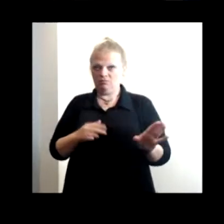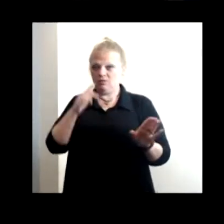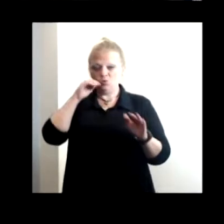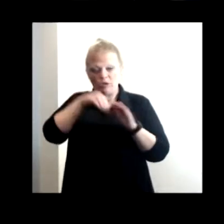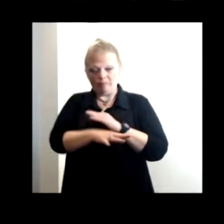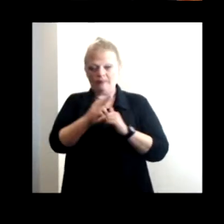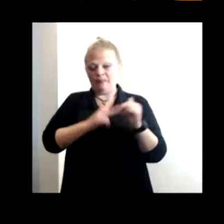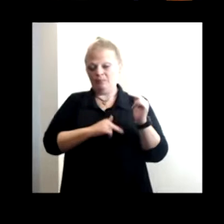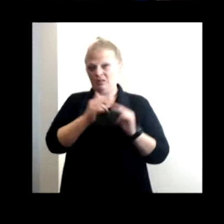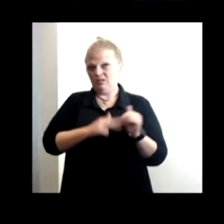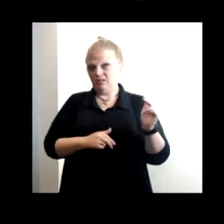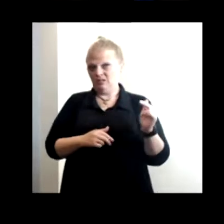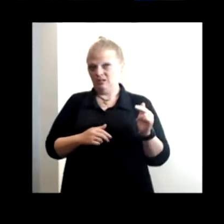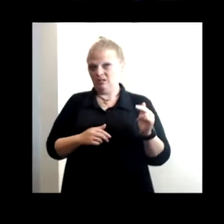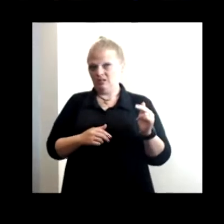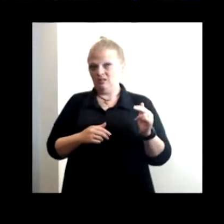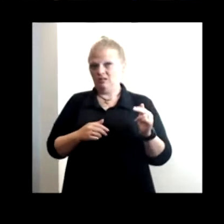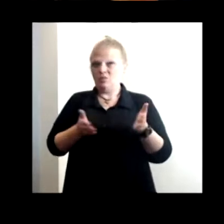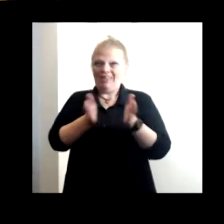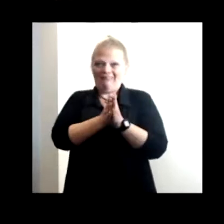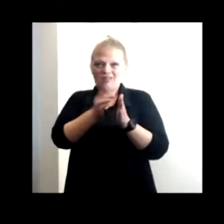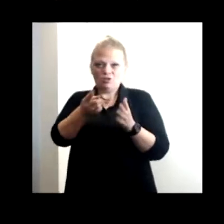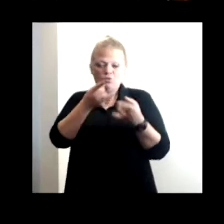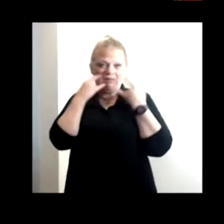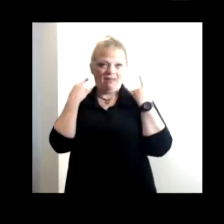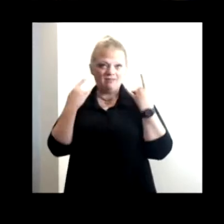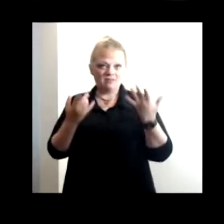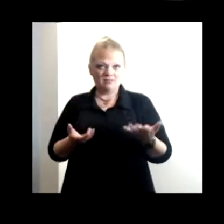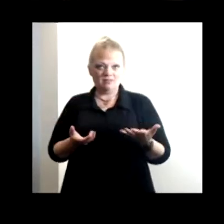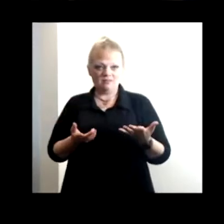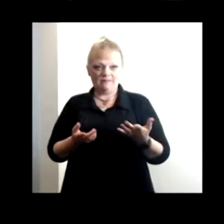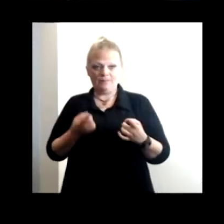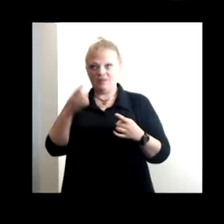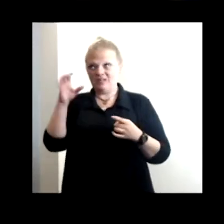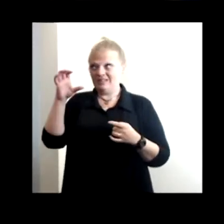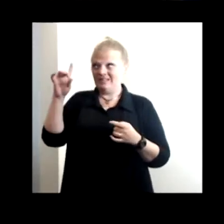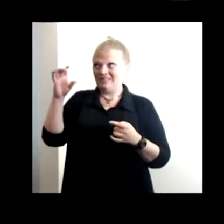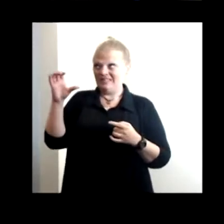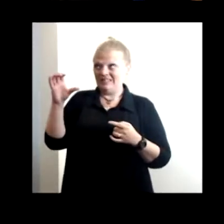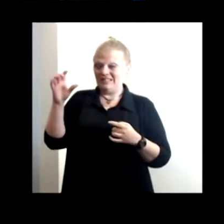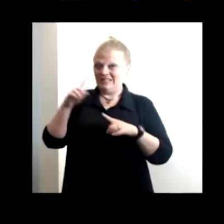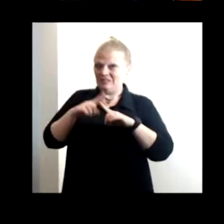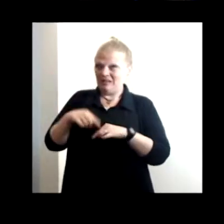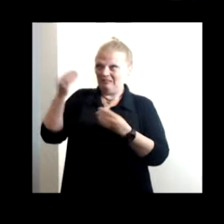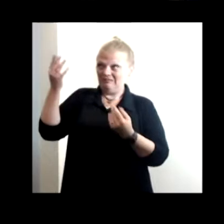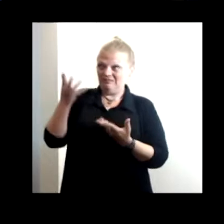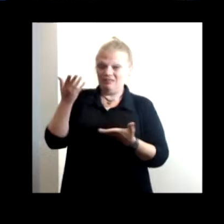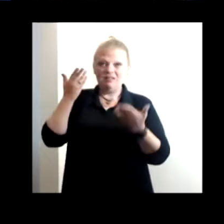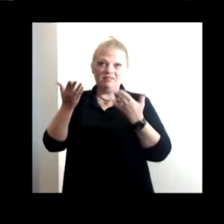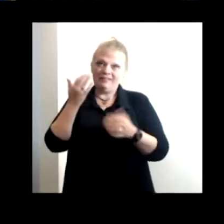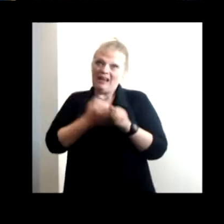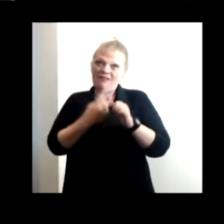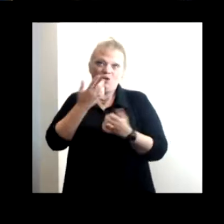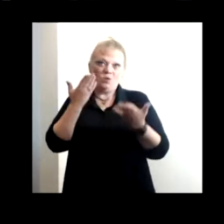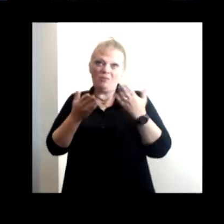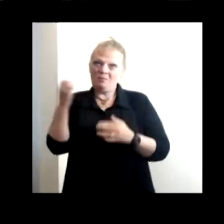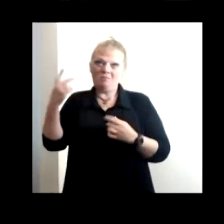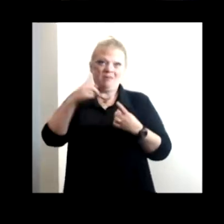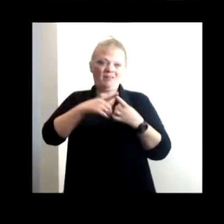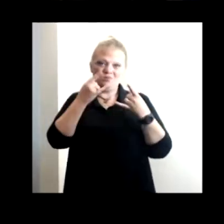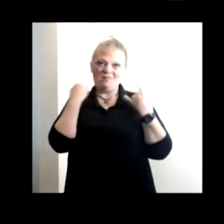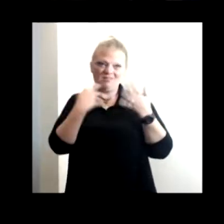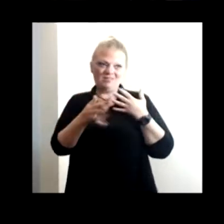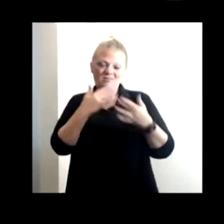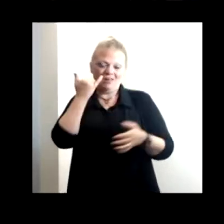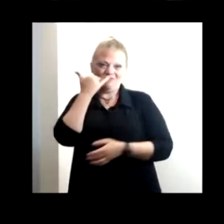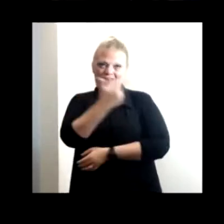buildings and facilities, we ask you to wear a mask. And based on what the CDC announces today, everybody might be going back to wearing masks regardless of